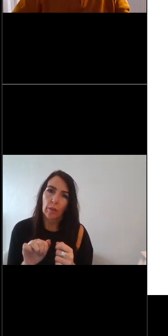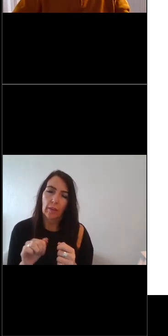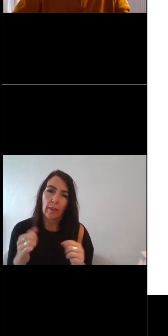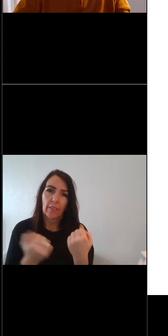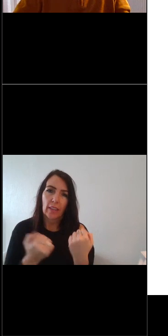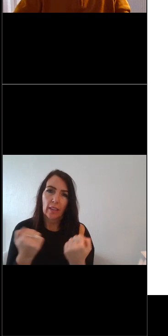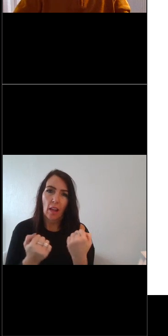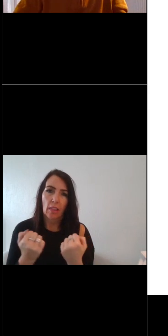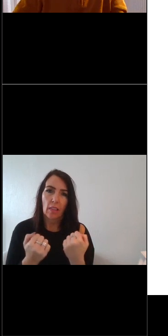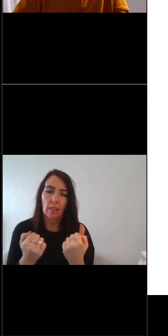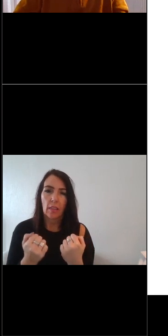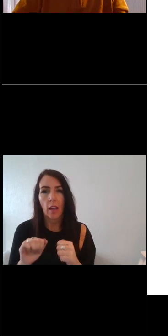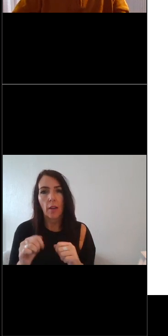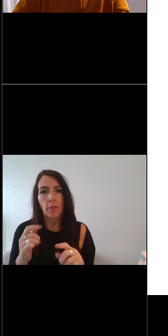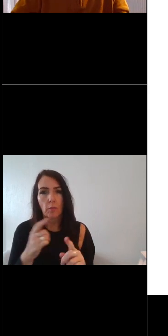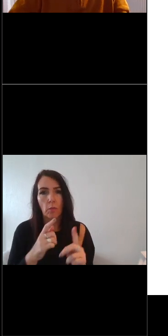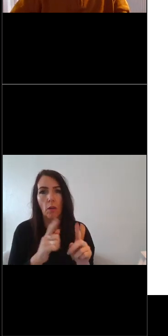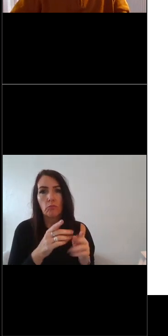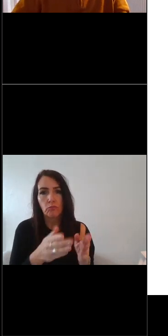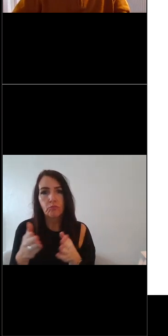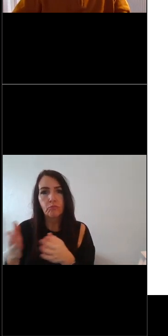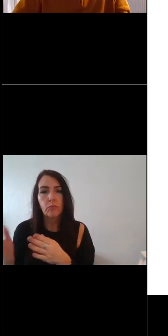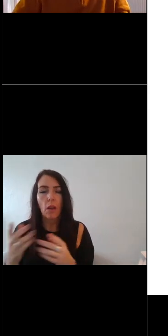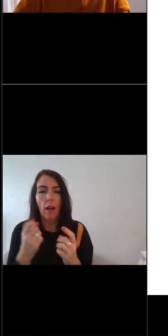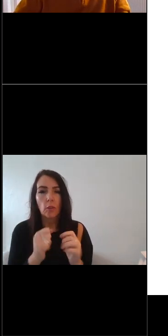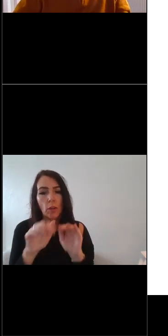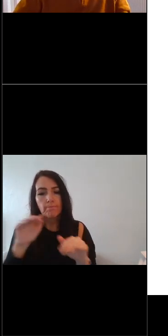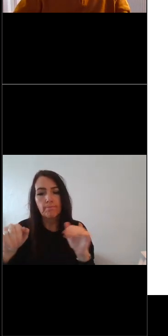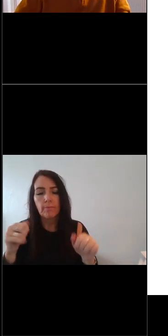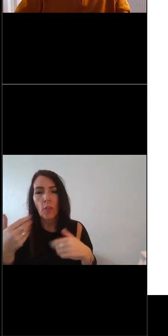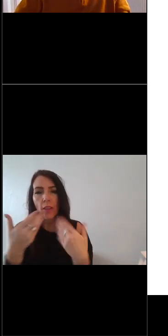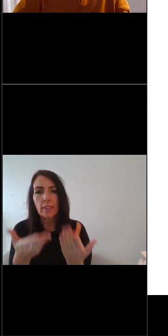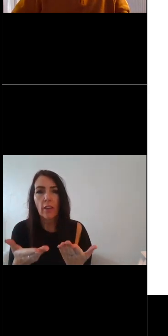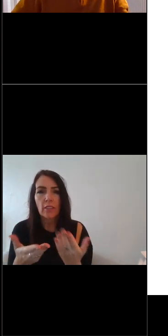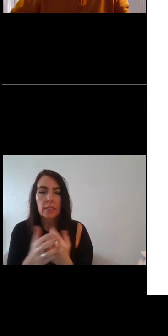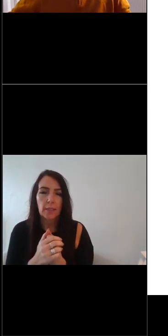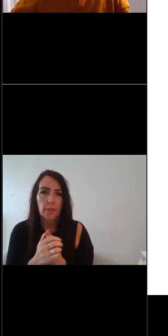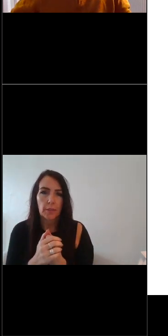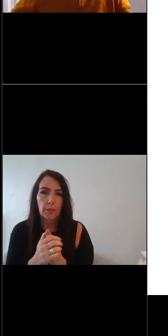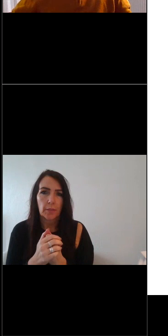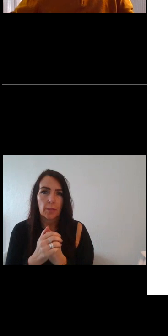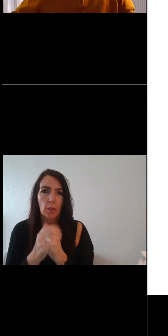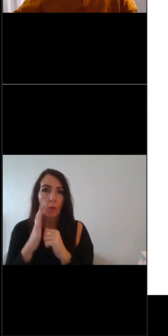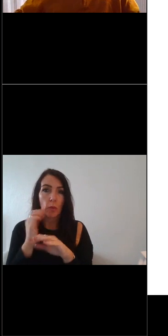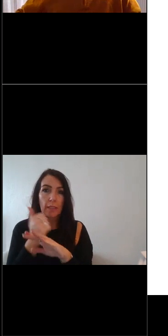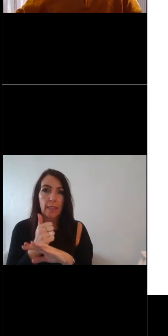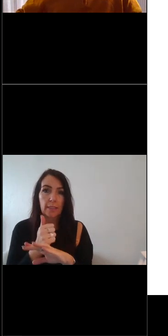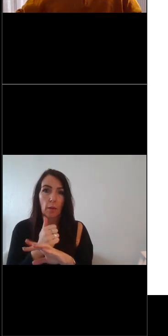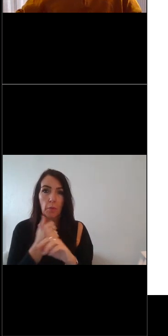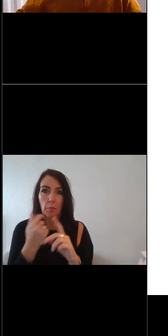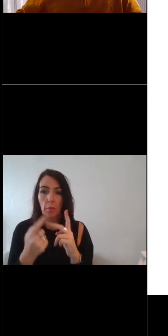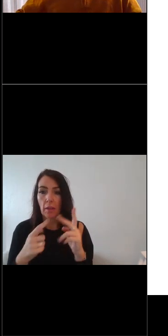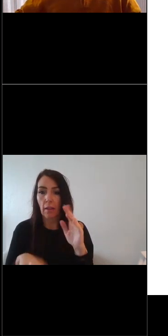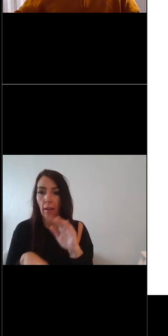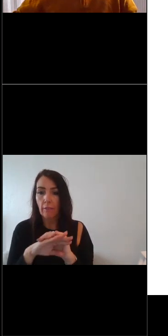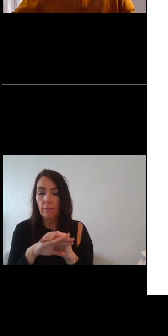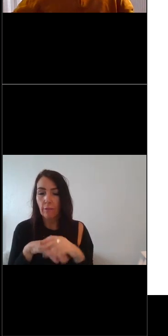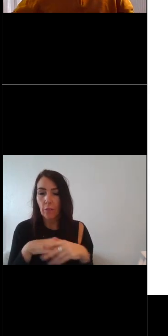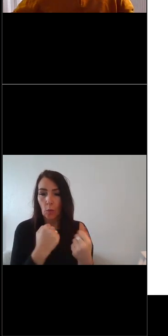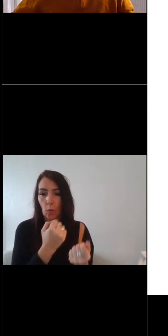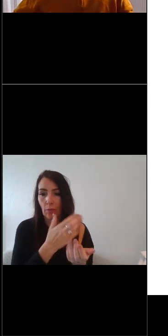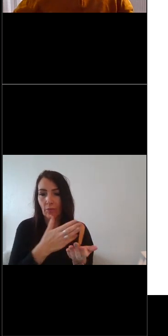various suppliers that do offer that service. When alternatives are in place, when you do offer a pool fleet, then of course you